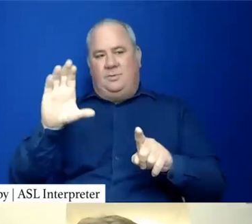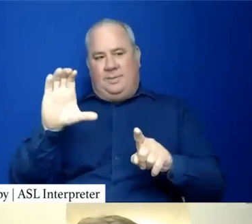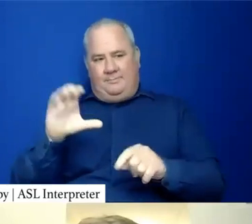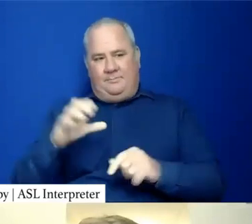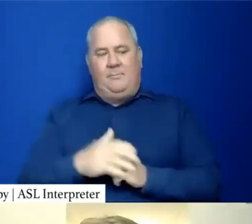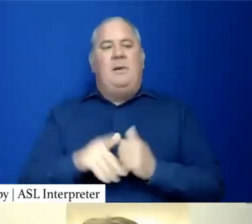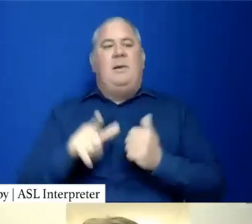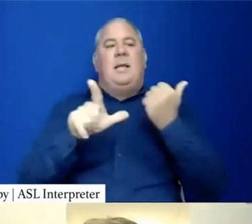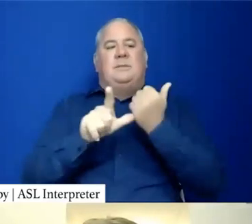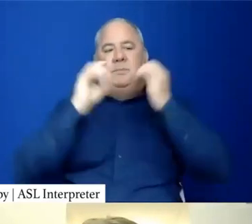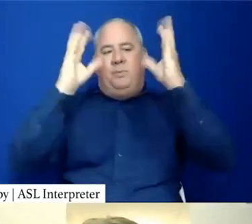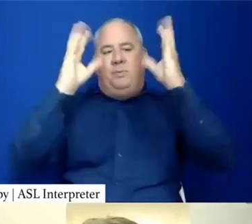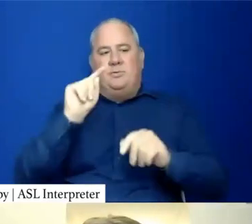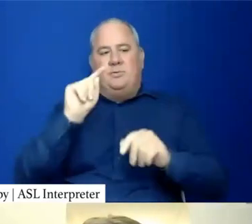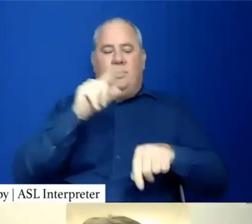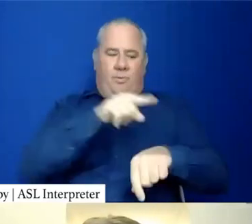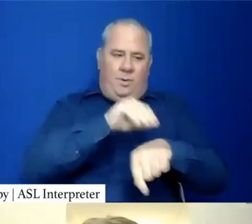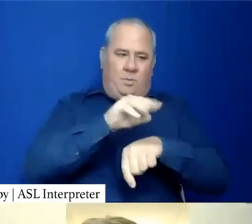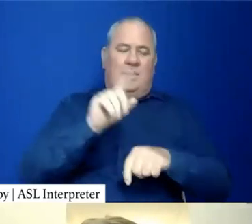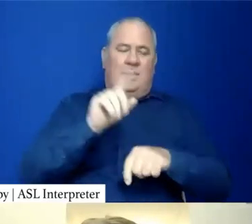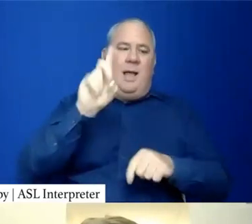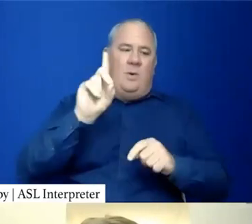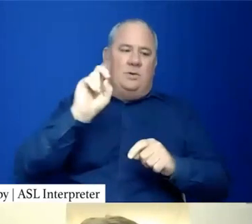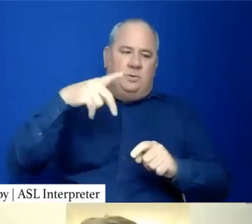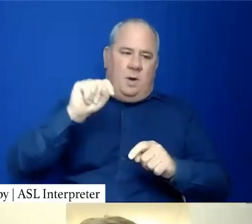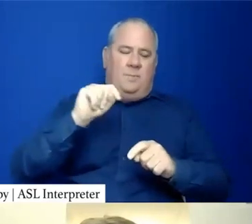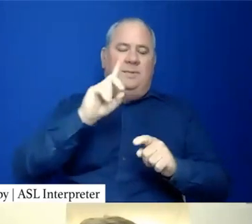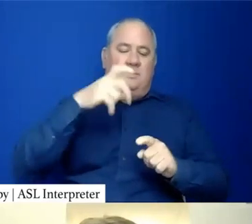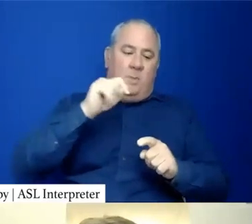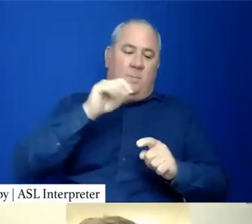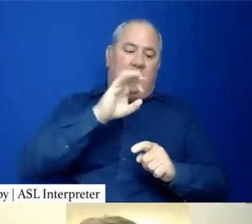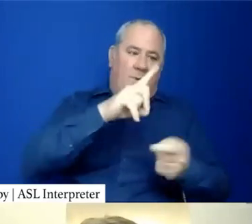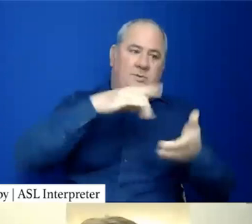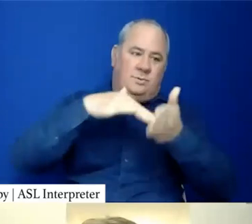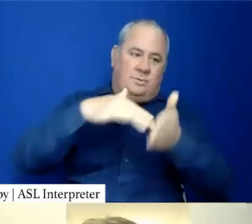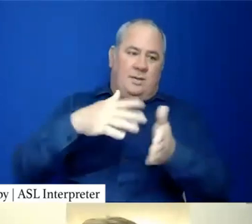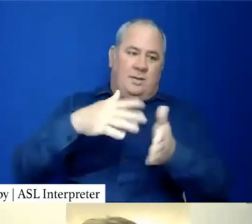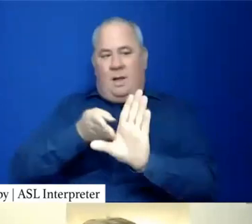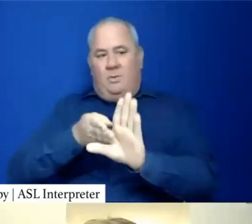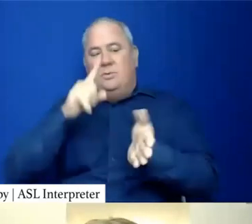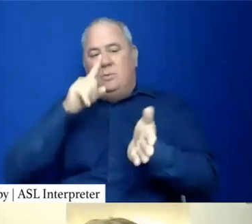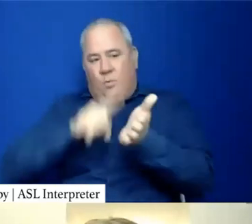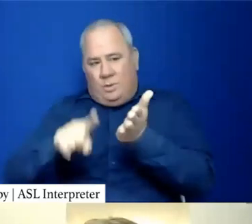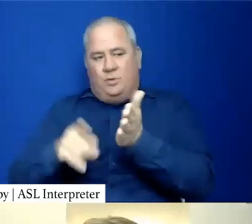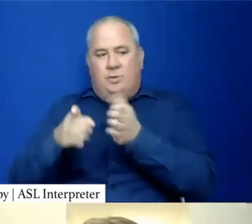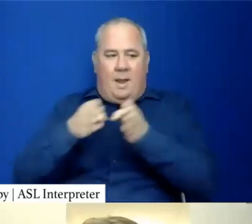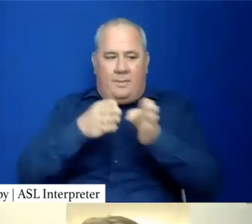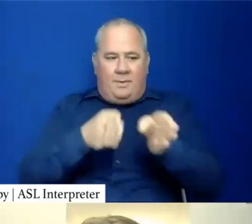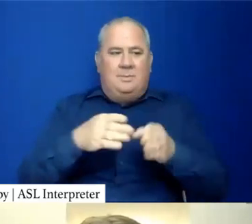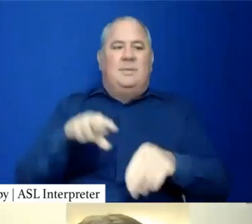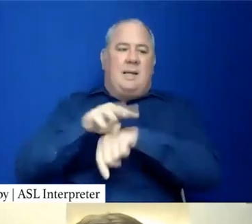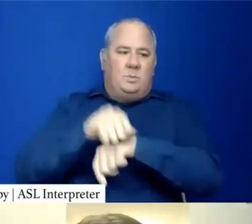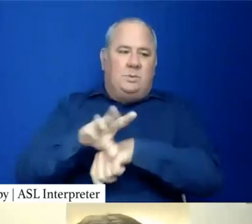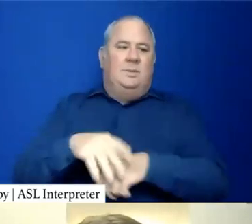counselor education in the Department of Educational Studies in Psychology, Research Methodology, and Counseling at the University of